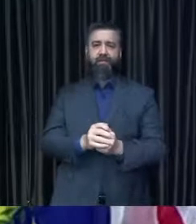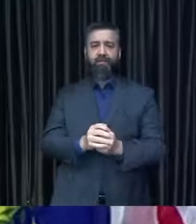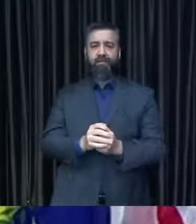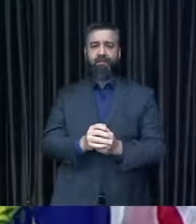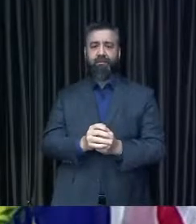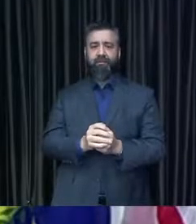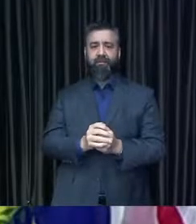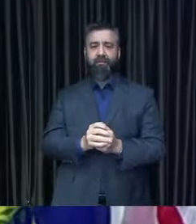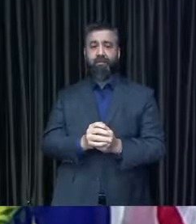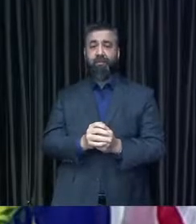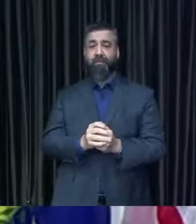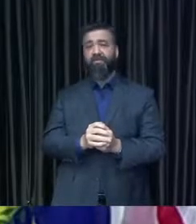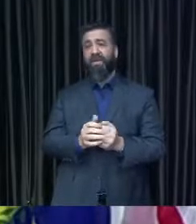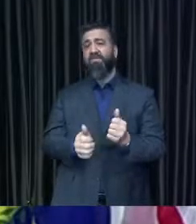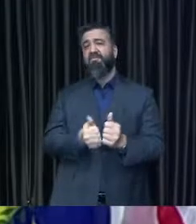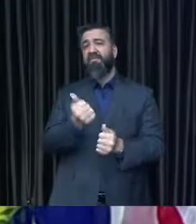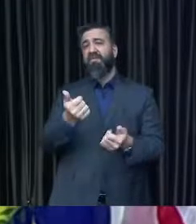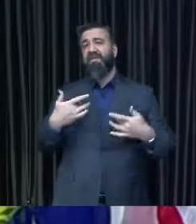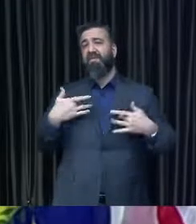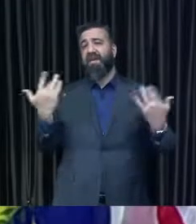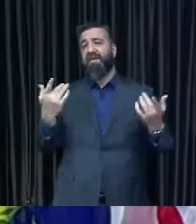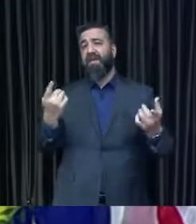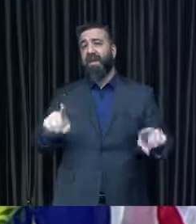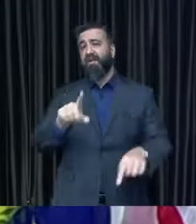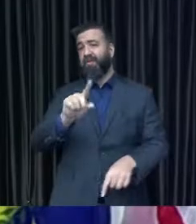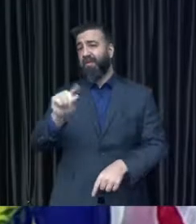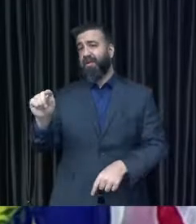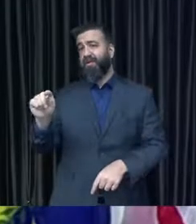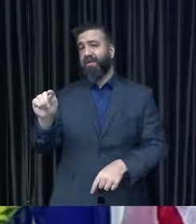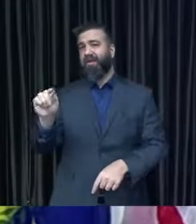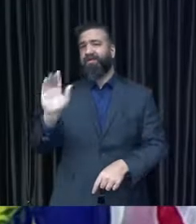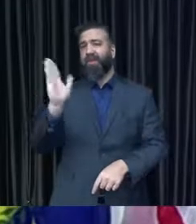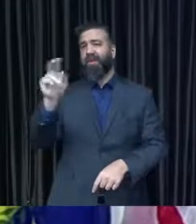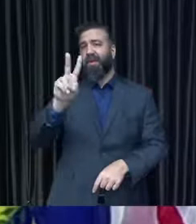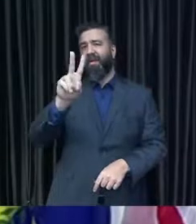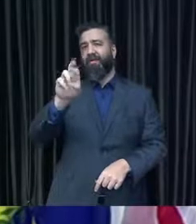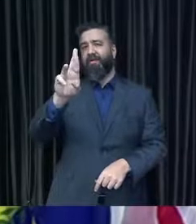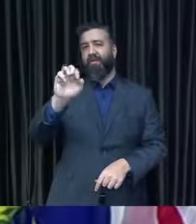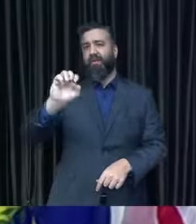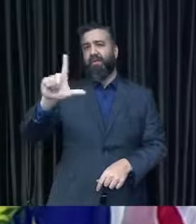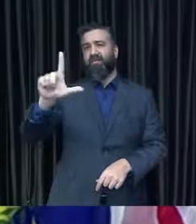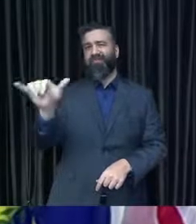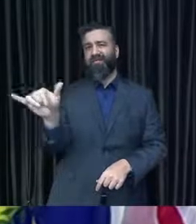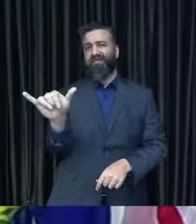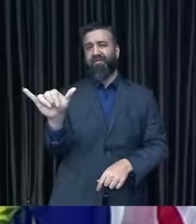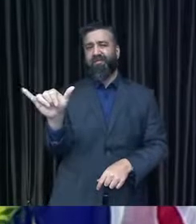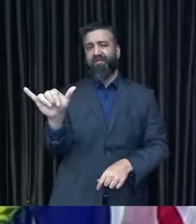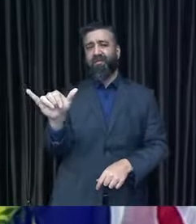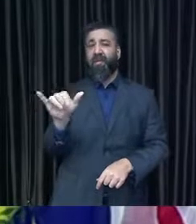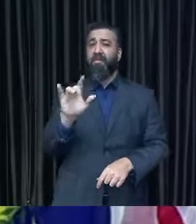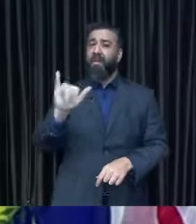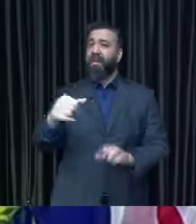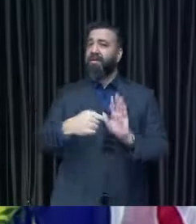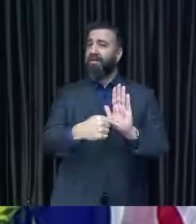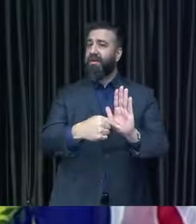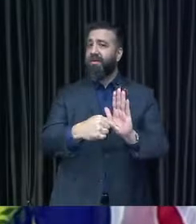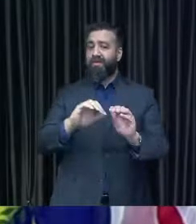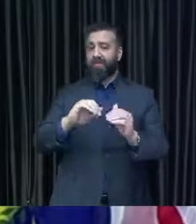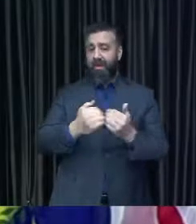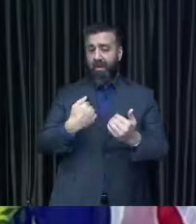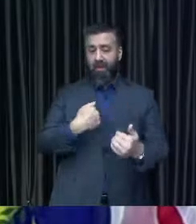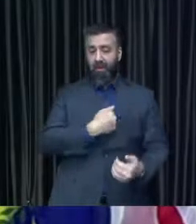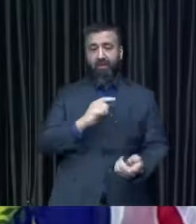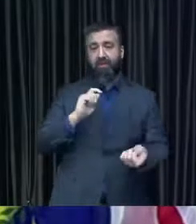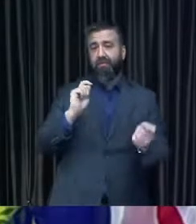2020, the ceremony tomorrow will be virtual. But it also serves as a reminder of how we have adapted our lives to a new normal during